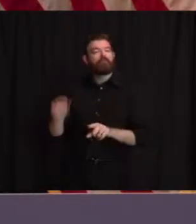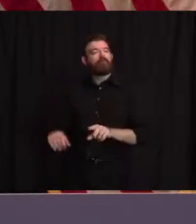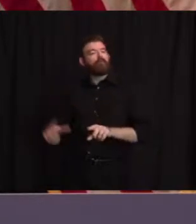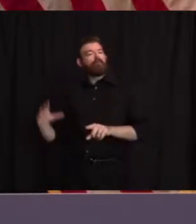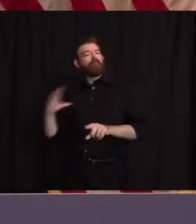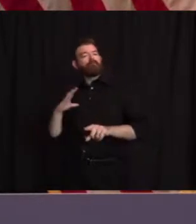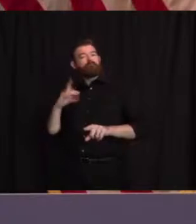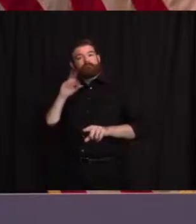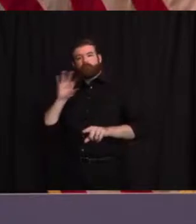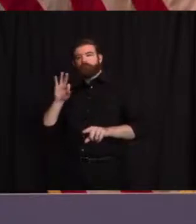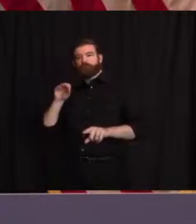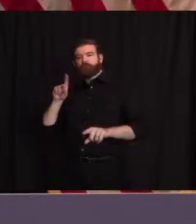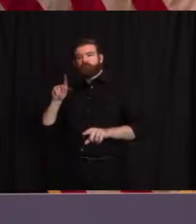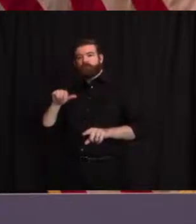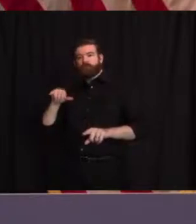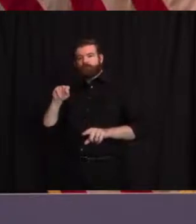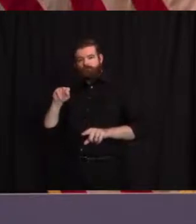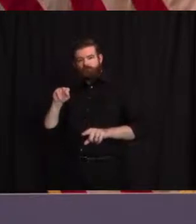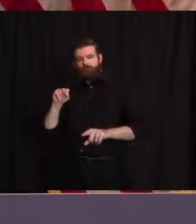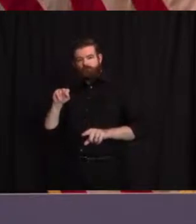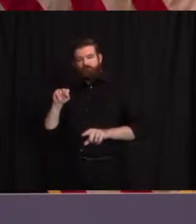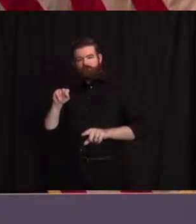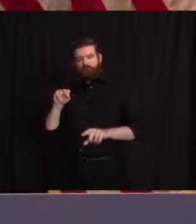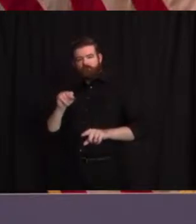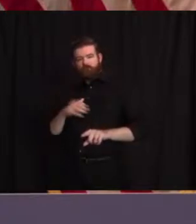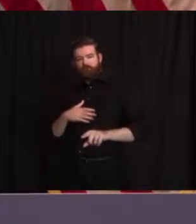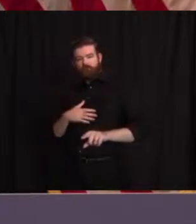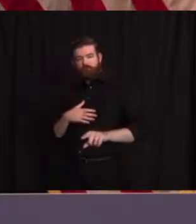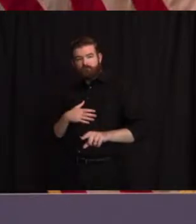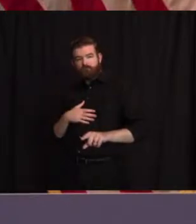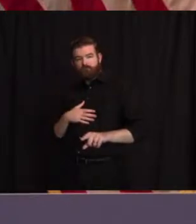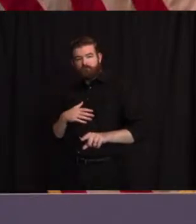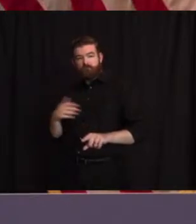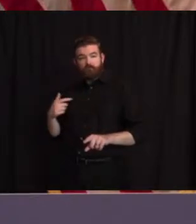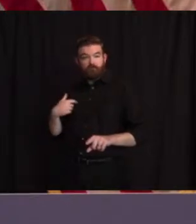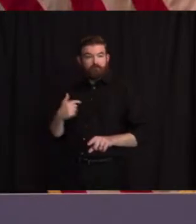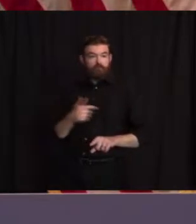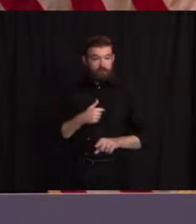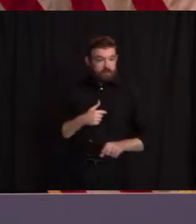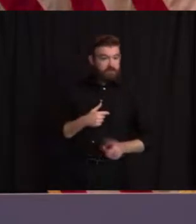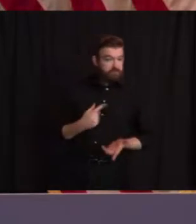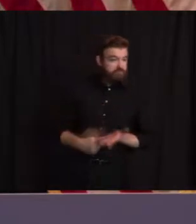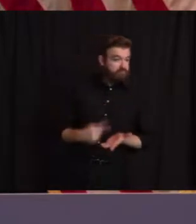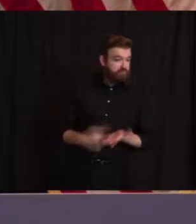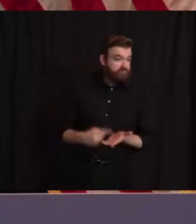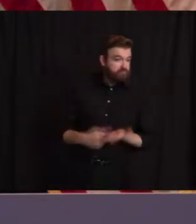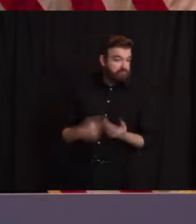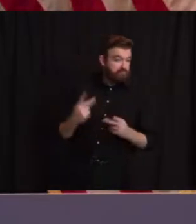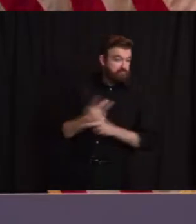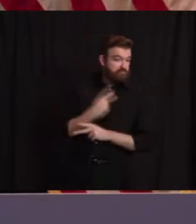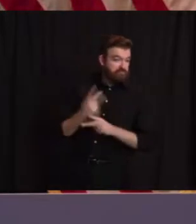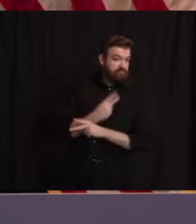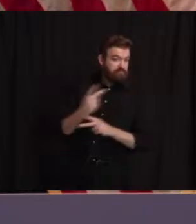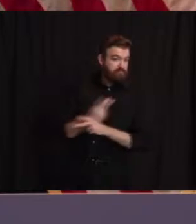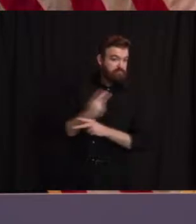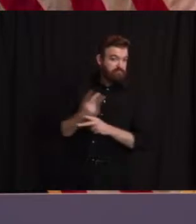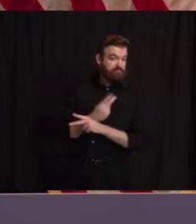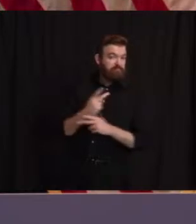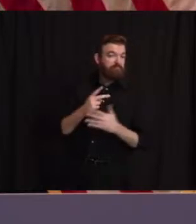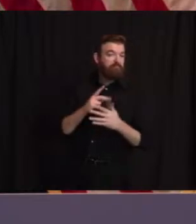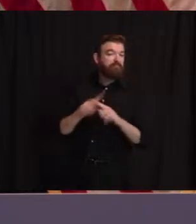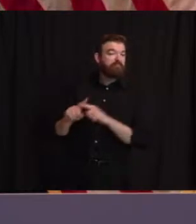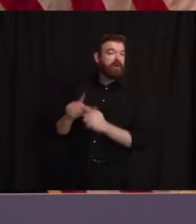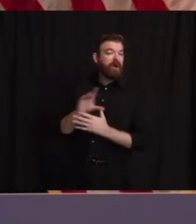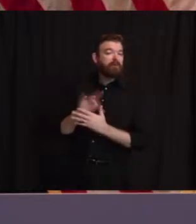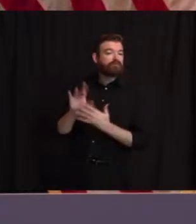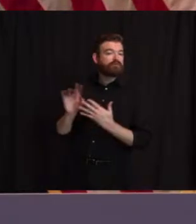the treasurer has spoken about, I would say, we're actively in conversations and all options, are on the table. There are a number of local